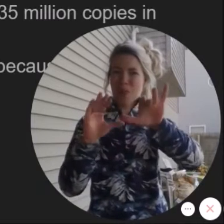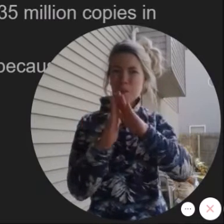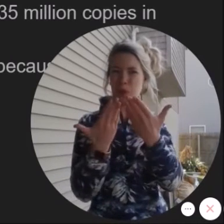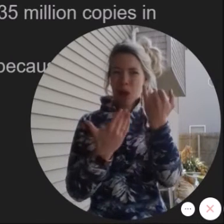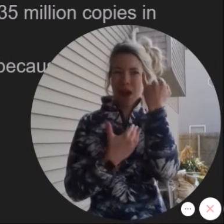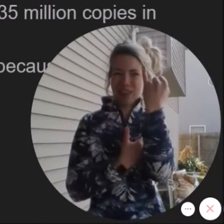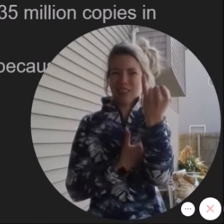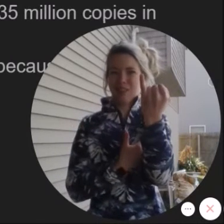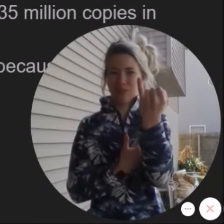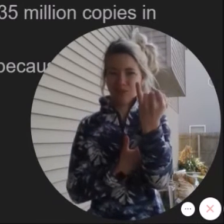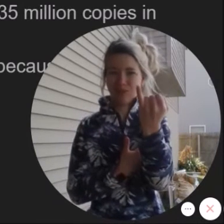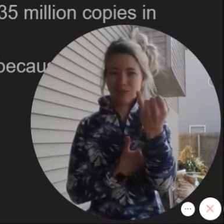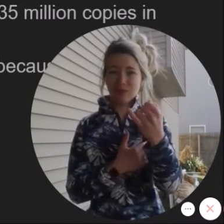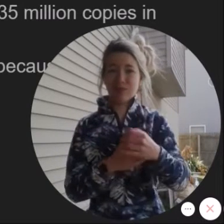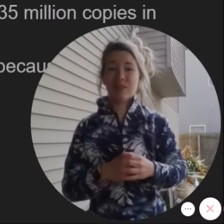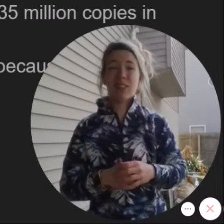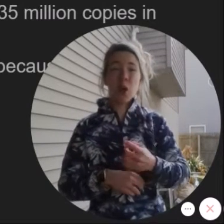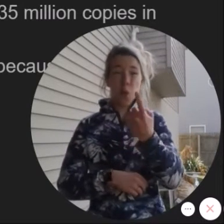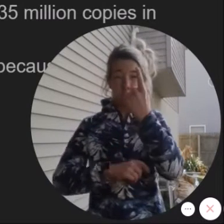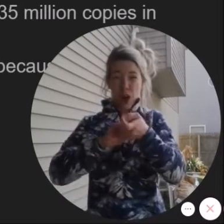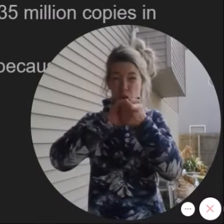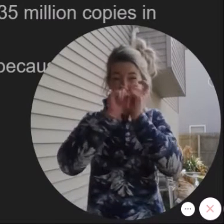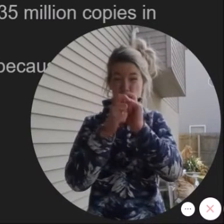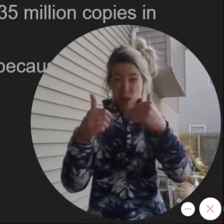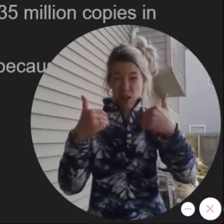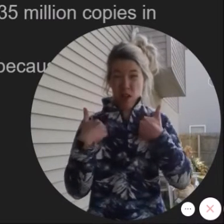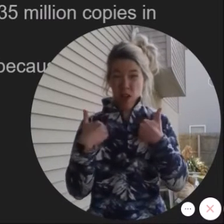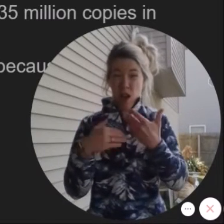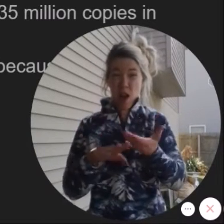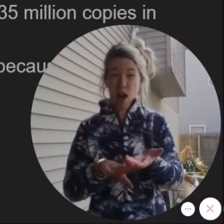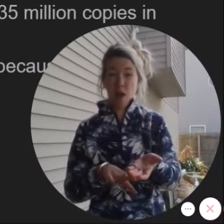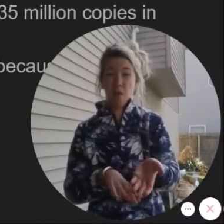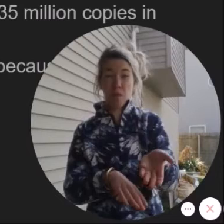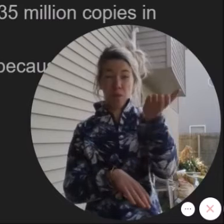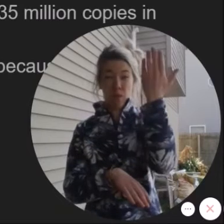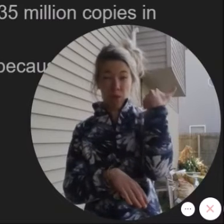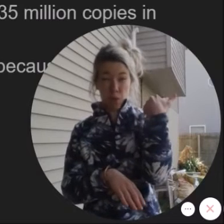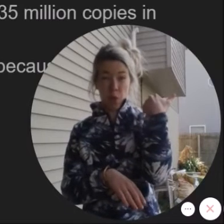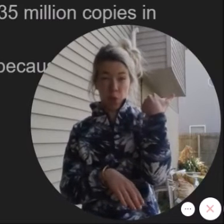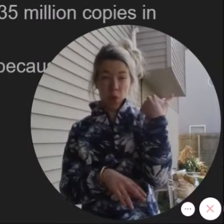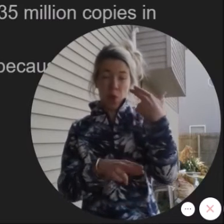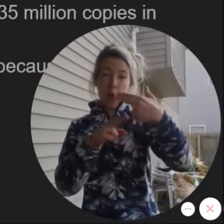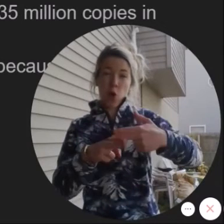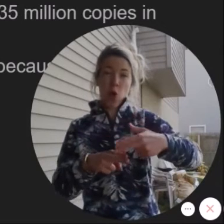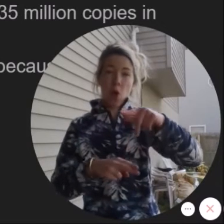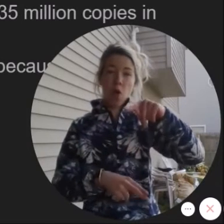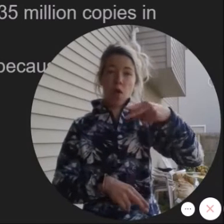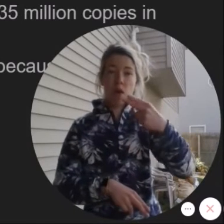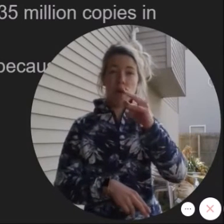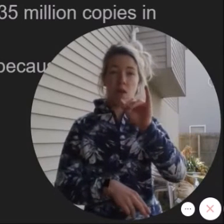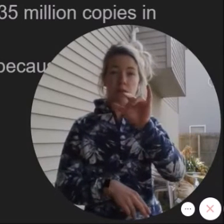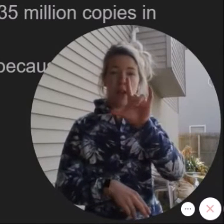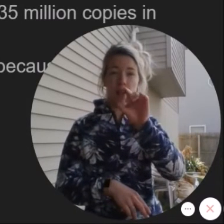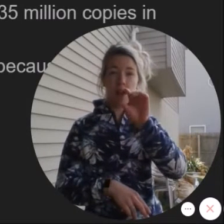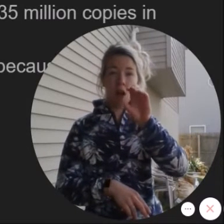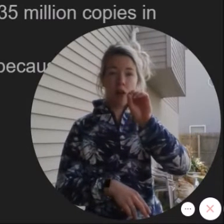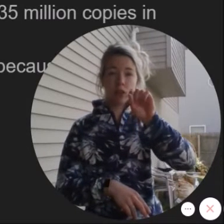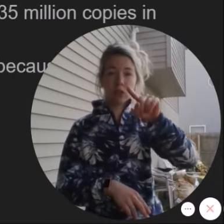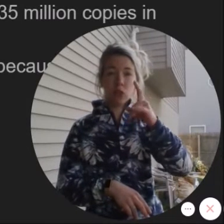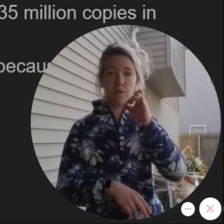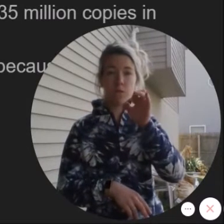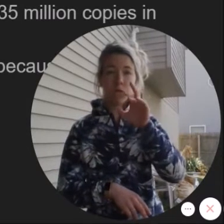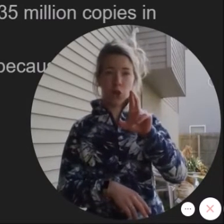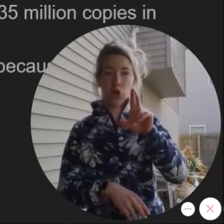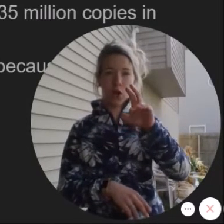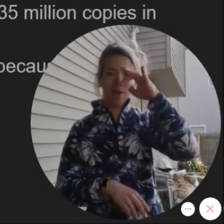So $4,000 is not a lot of money for how many hours she spent writing the book. So now they also